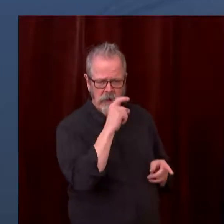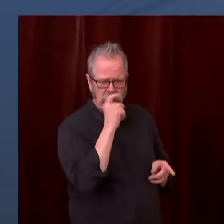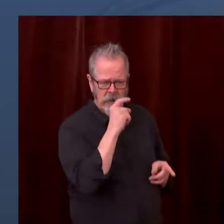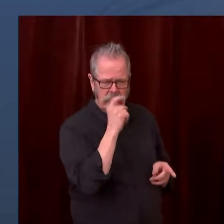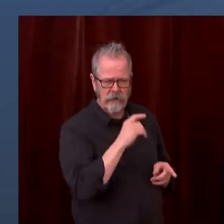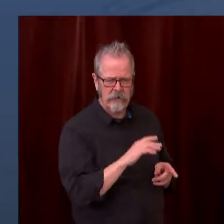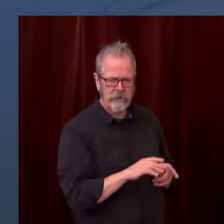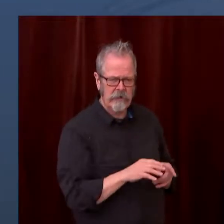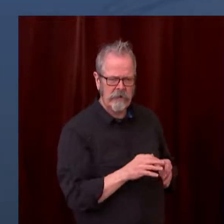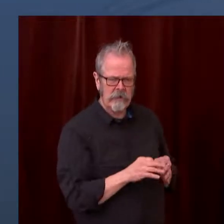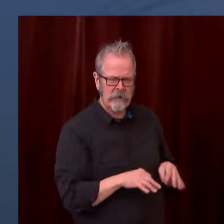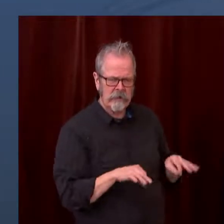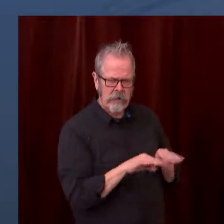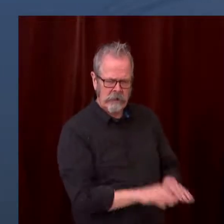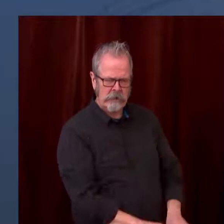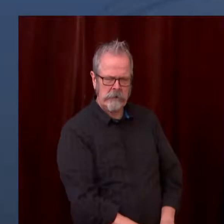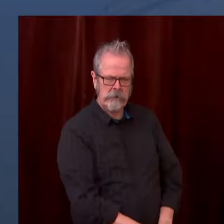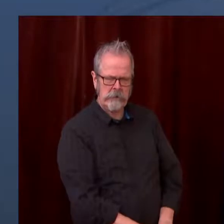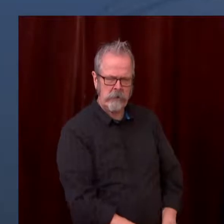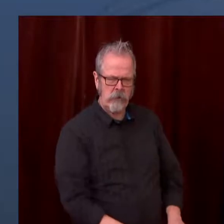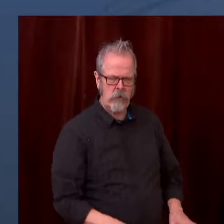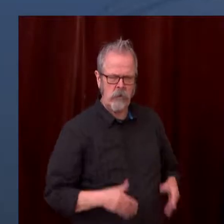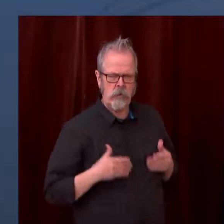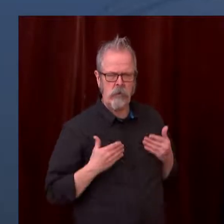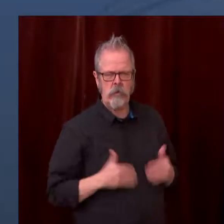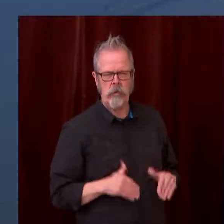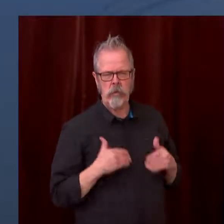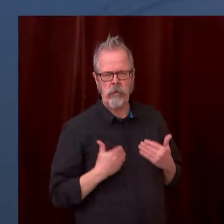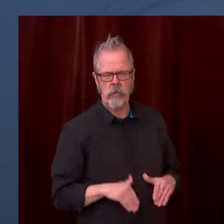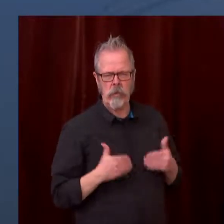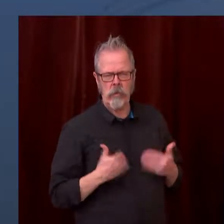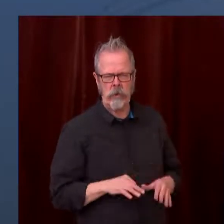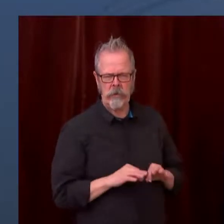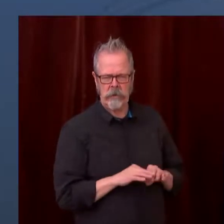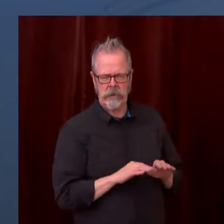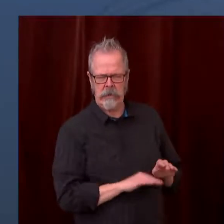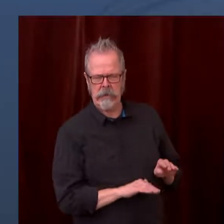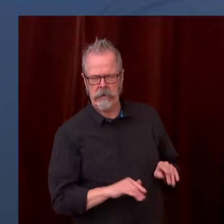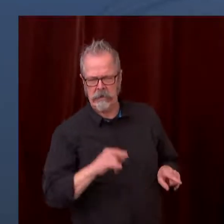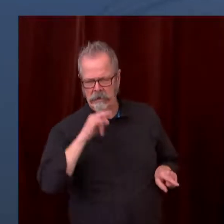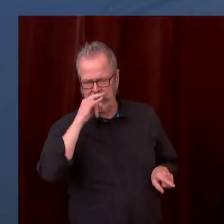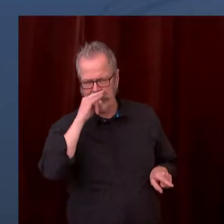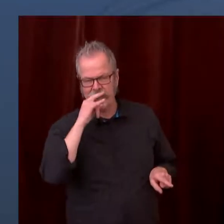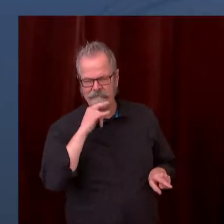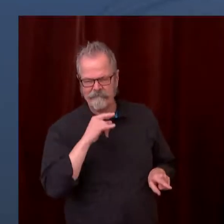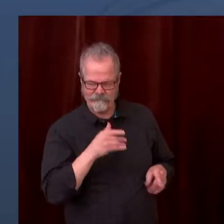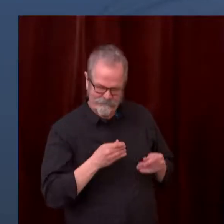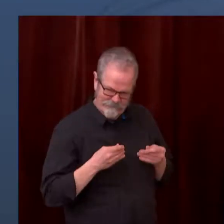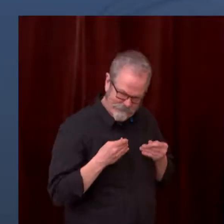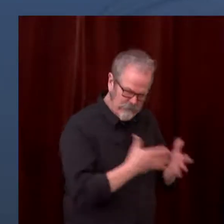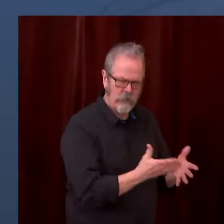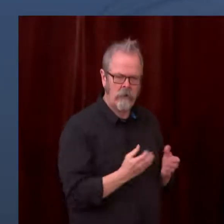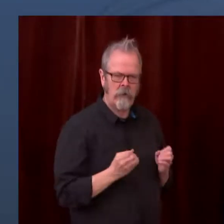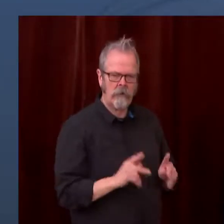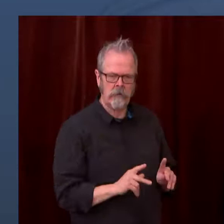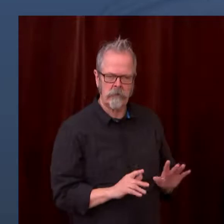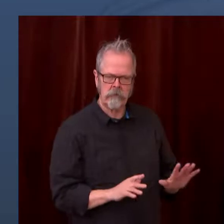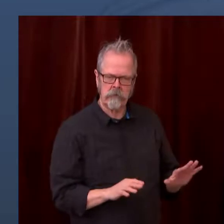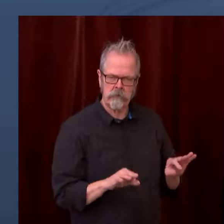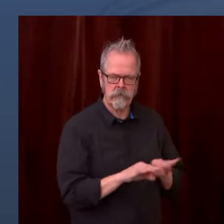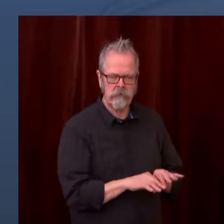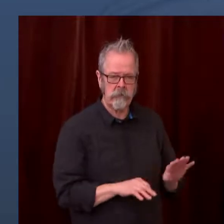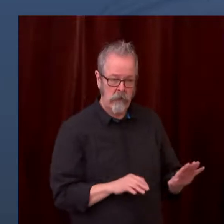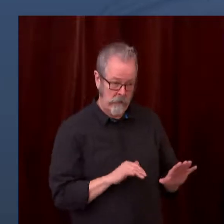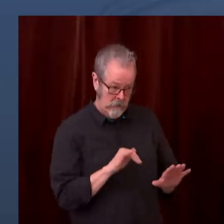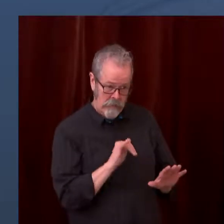a confidence-building exercise. What I have learned here, and I've gone to quite a number of schools, as you know, is that there is enormous